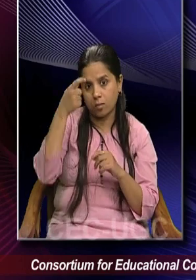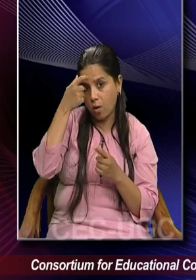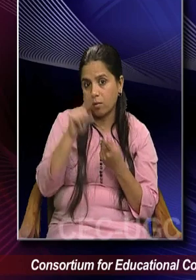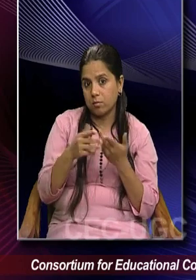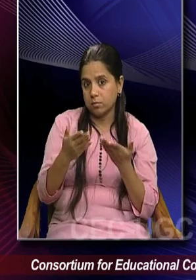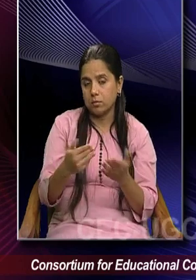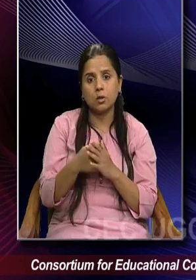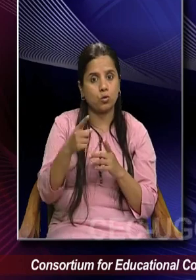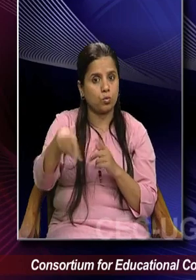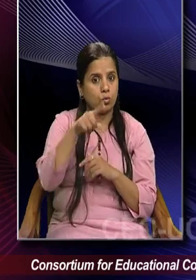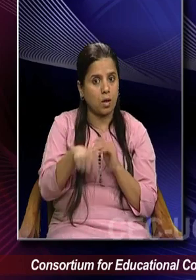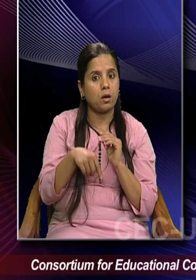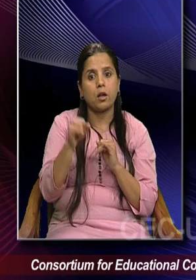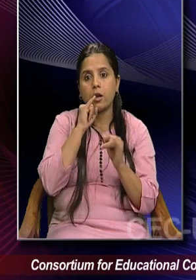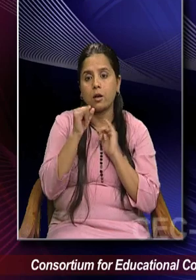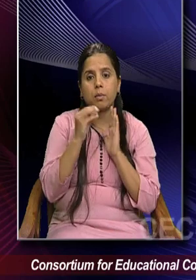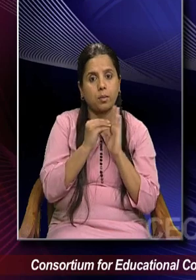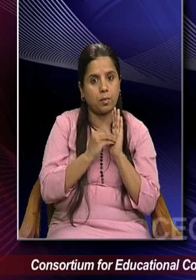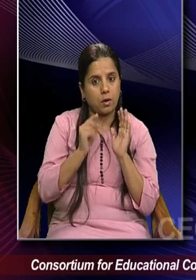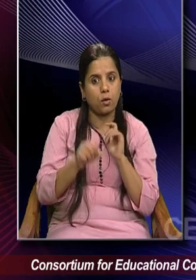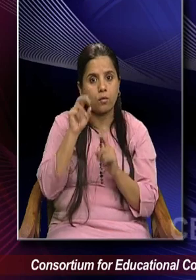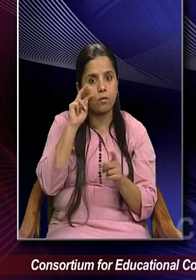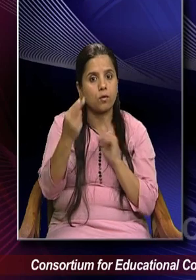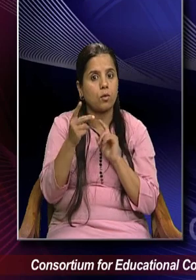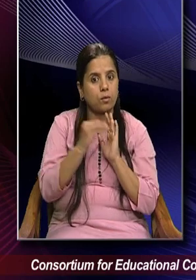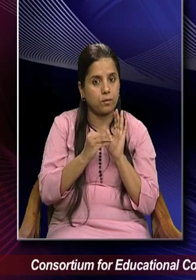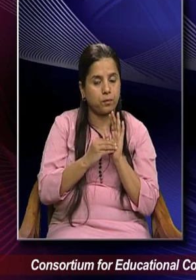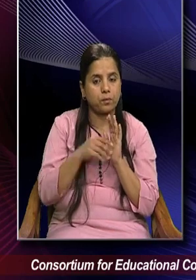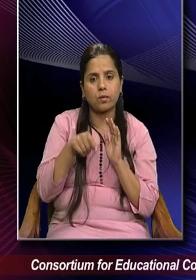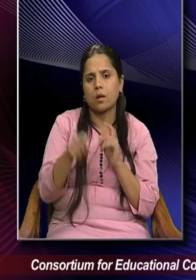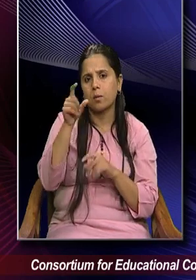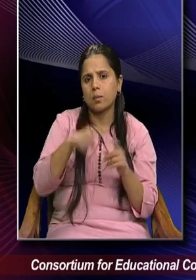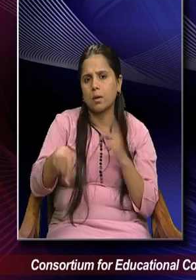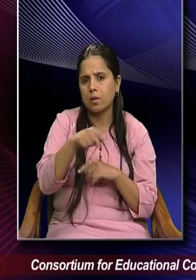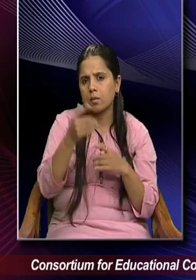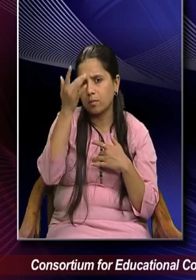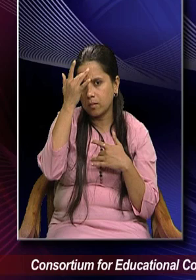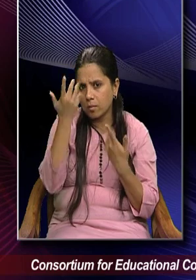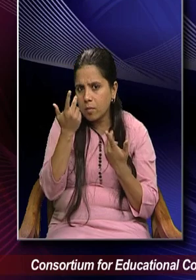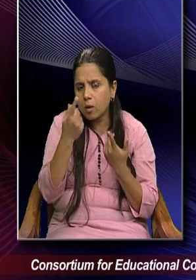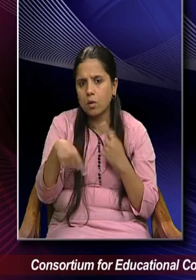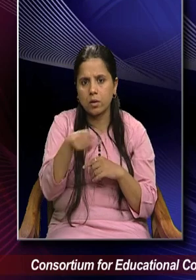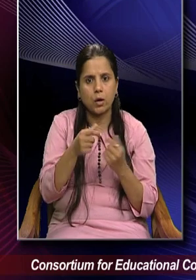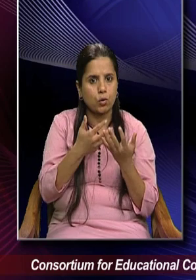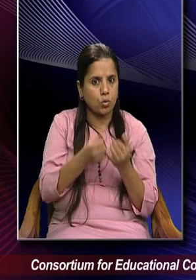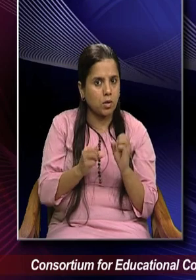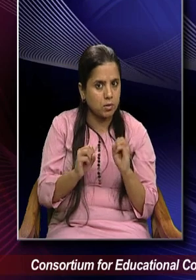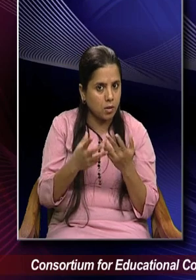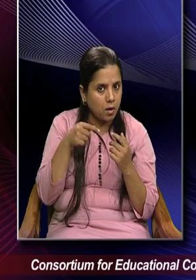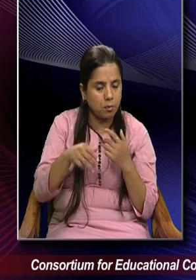to record their interviews, their viewpoints. Patience. Gaining trust takes